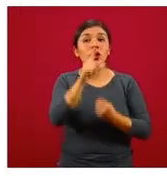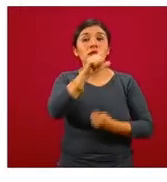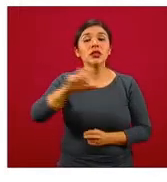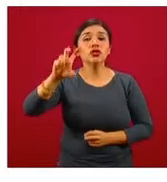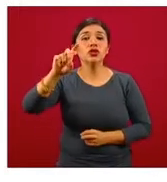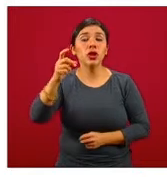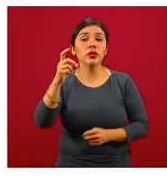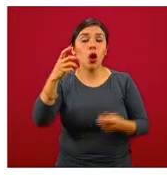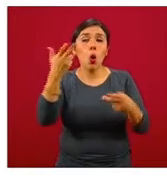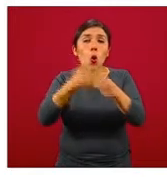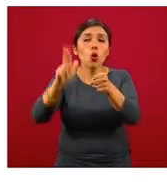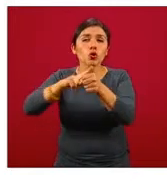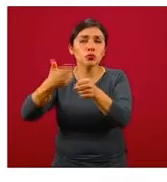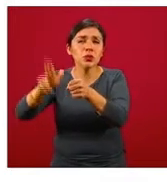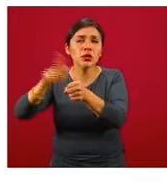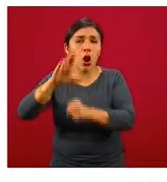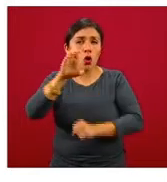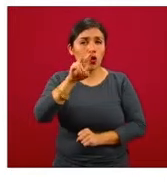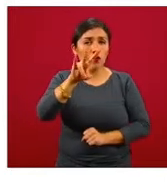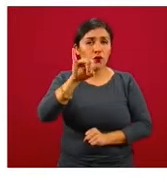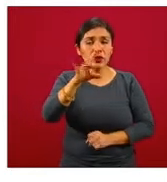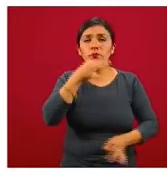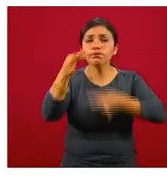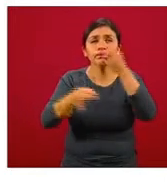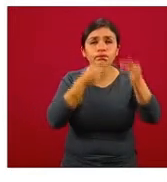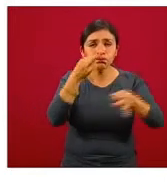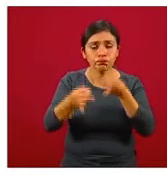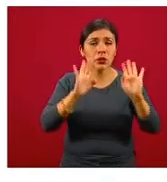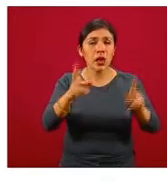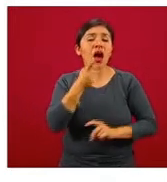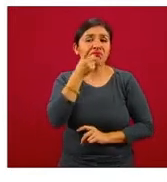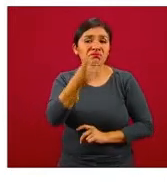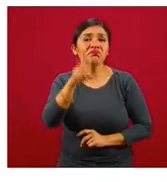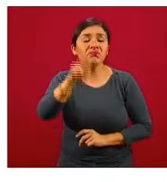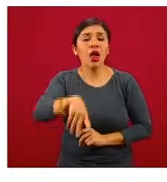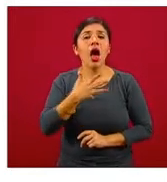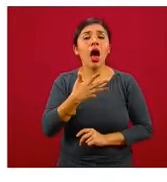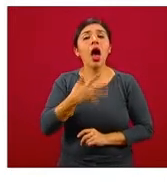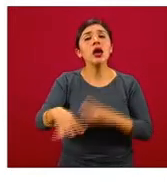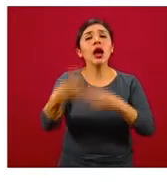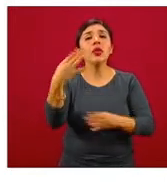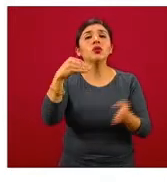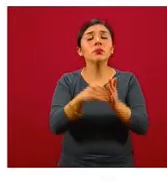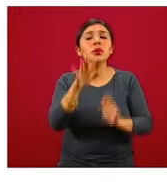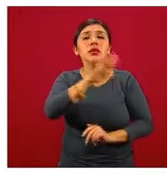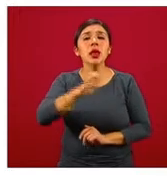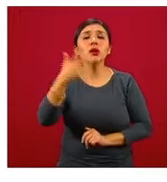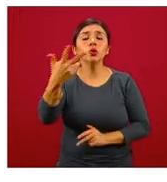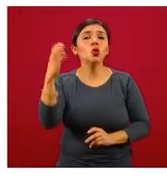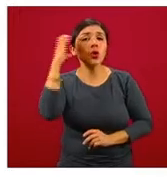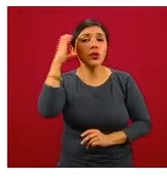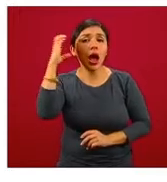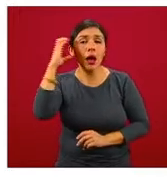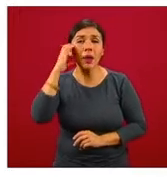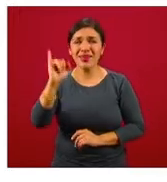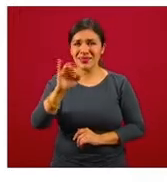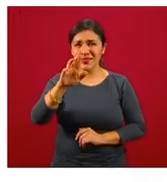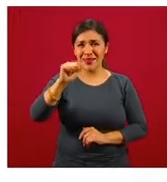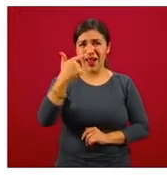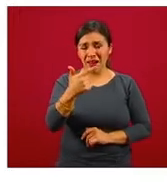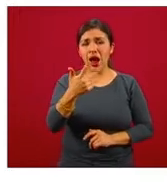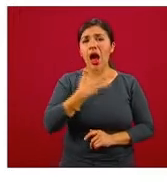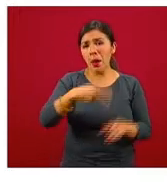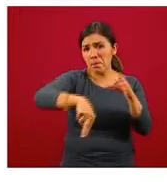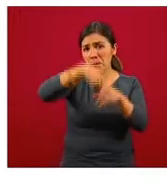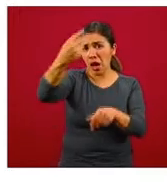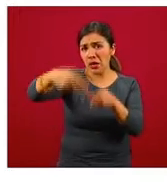last COVID night. que están We have notificando hasta COVID ayer. hospitals that are Nos dijeron notifying que hay us, and they have notified us that 14.508 there are camas IRAG general